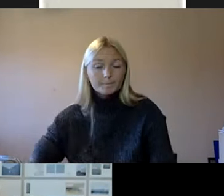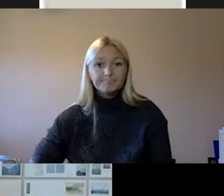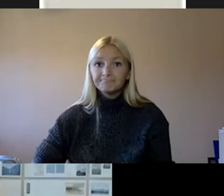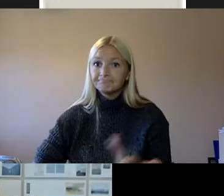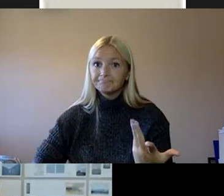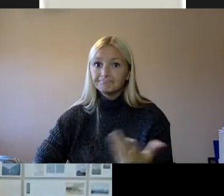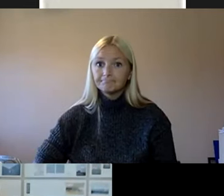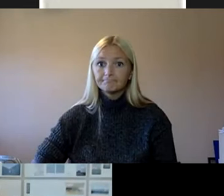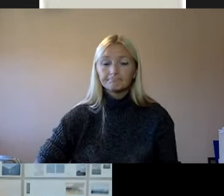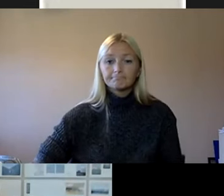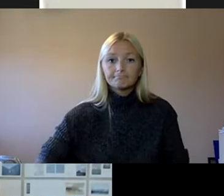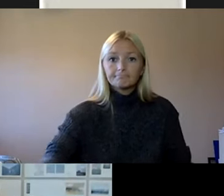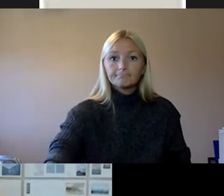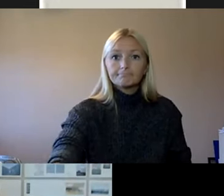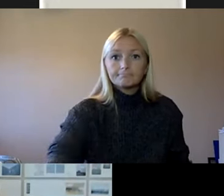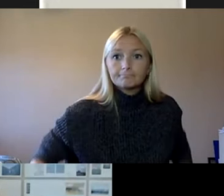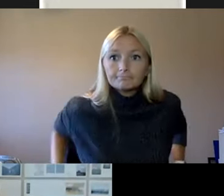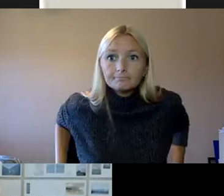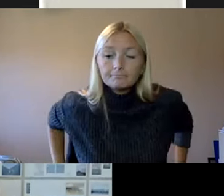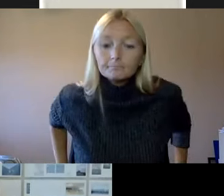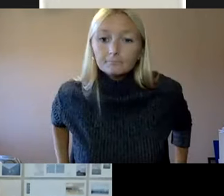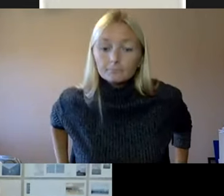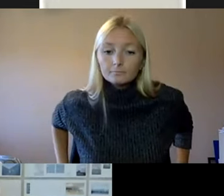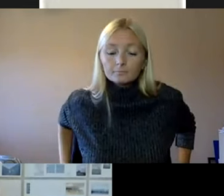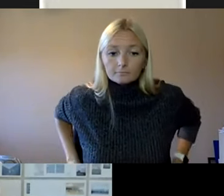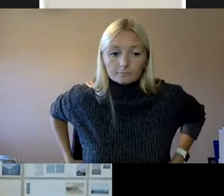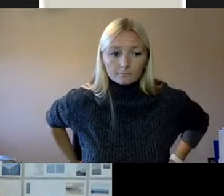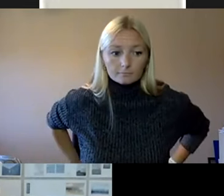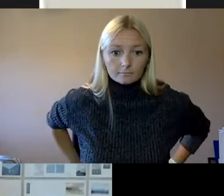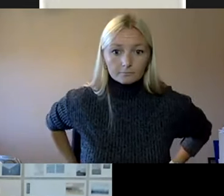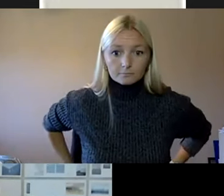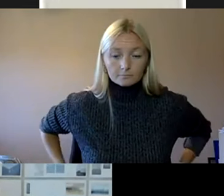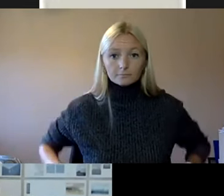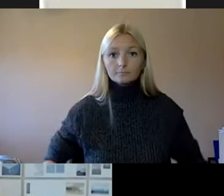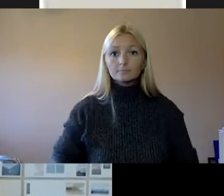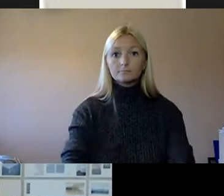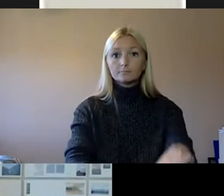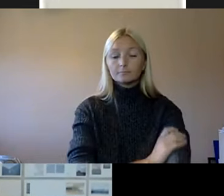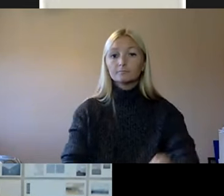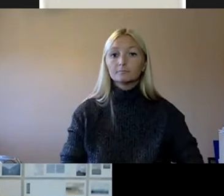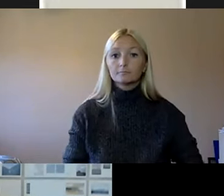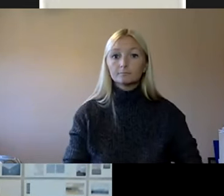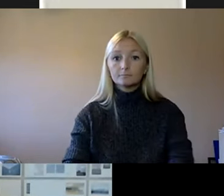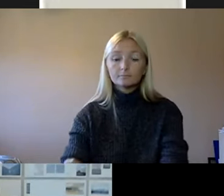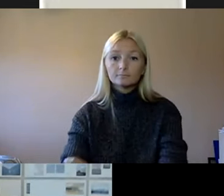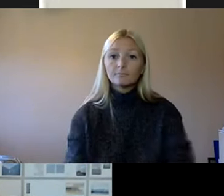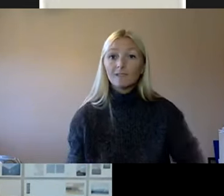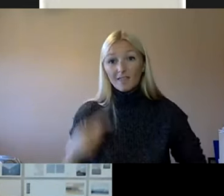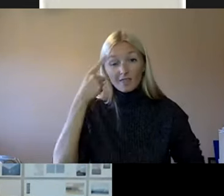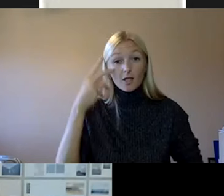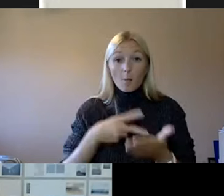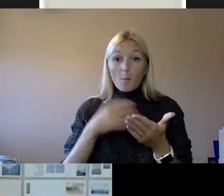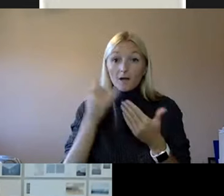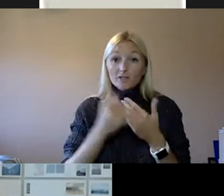So that is simply on standby to its next use. So I think the projects could be much more flexible in